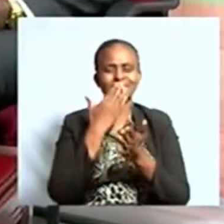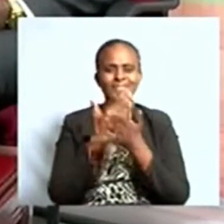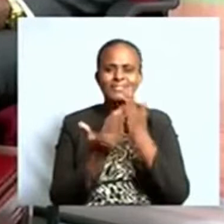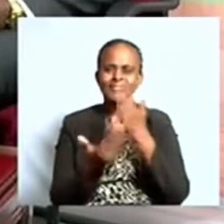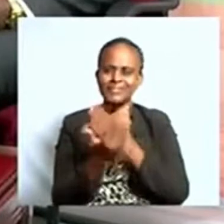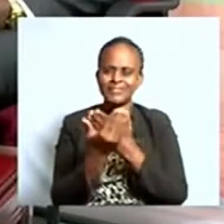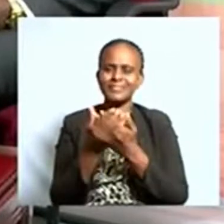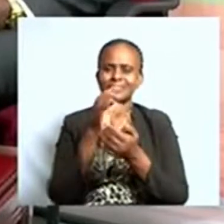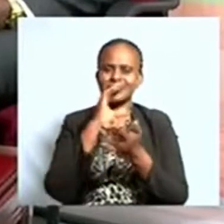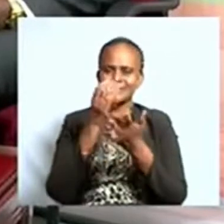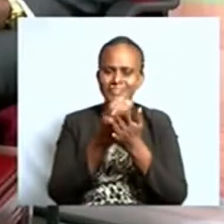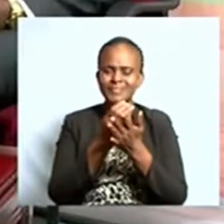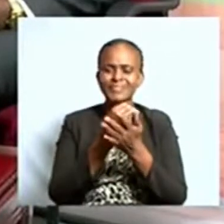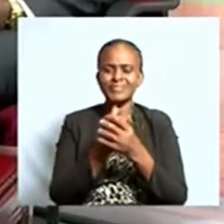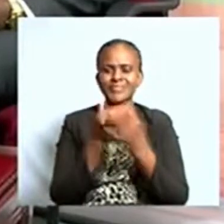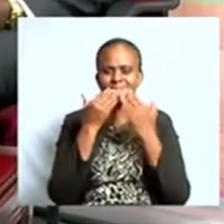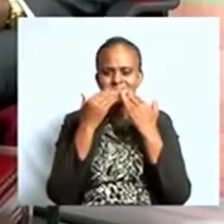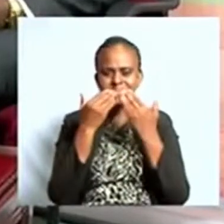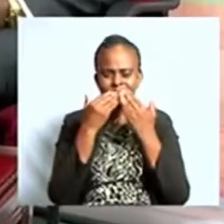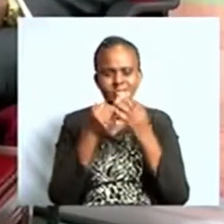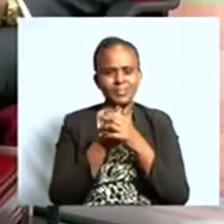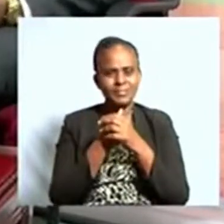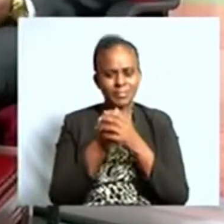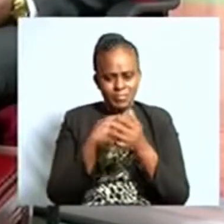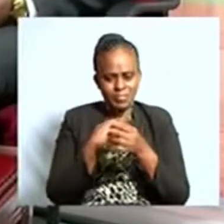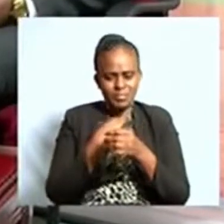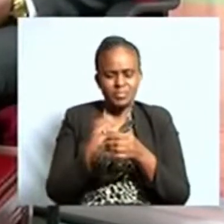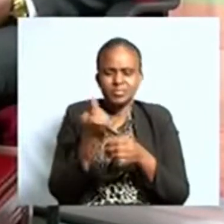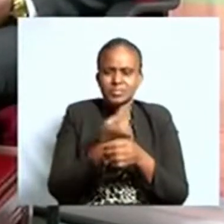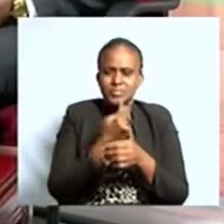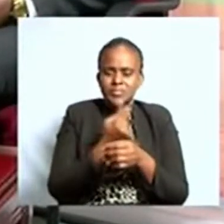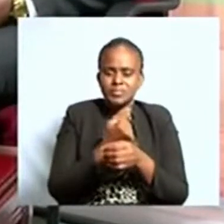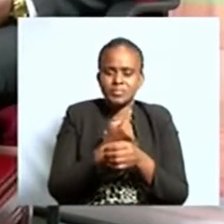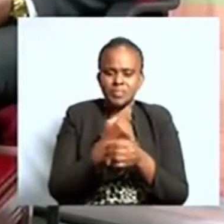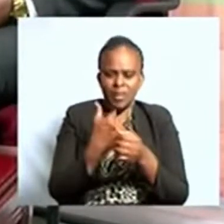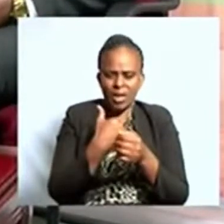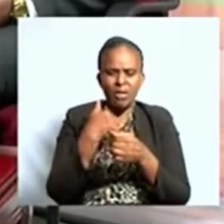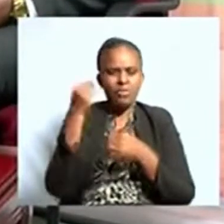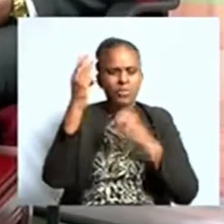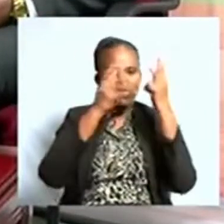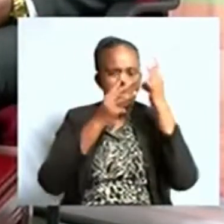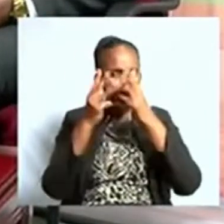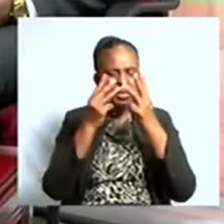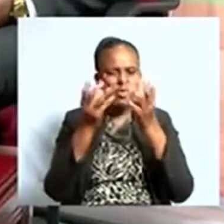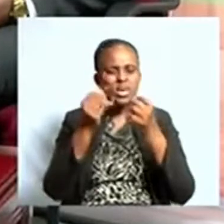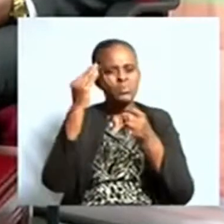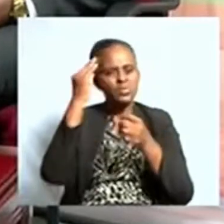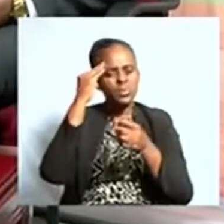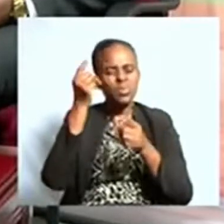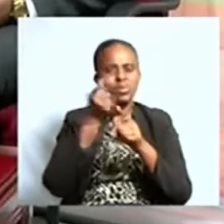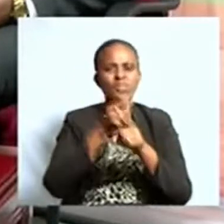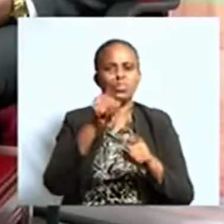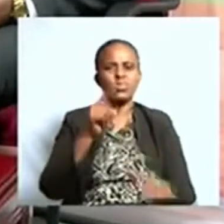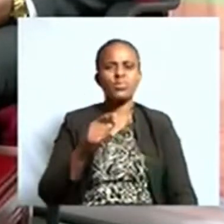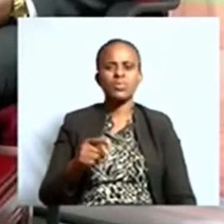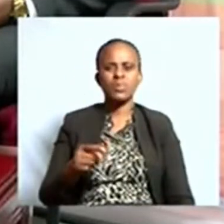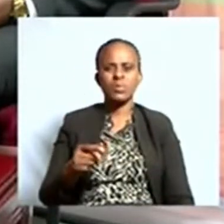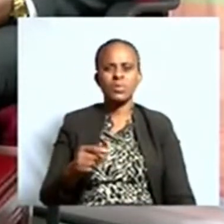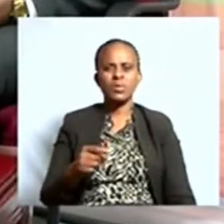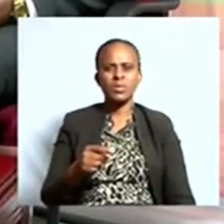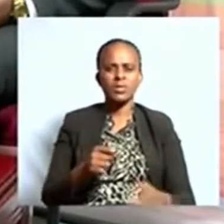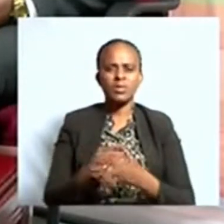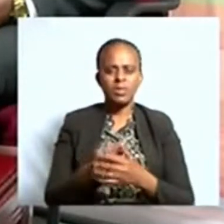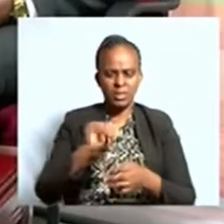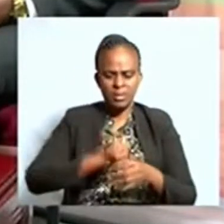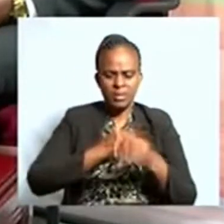Mr. Njovu. Thank you. Yes, sir. I just want to, I've got a concern. I'm trying to find out from you, Honorable Minister.